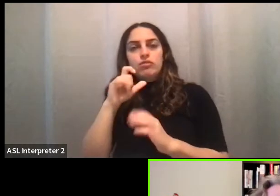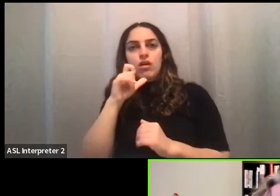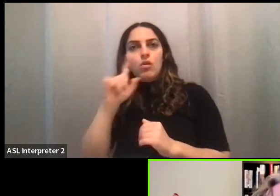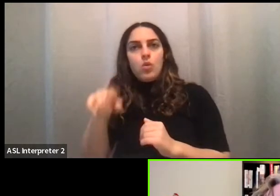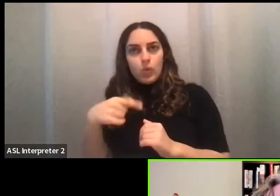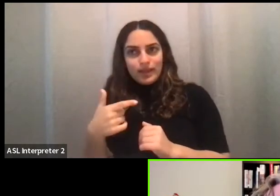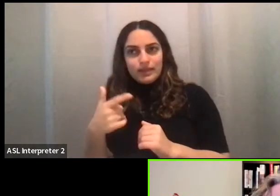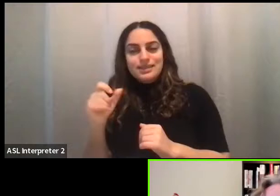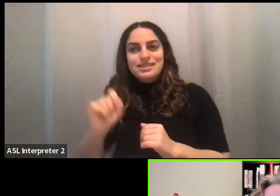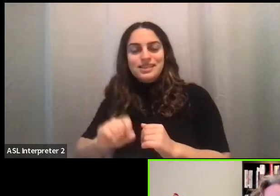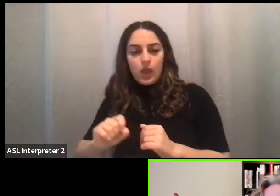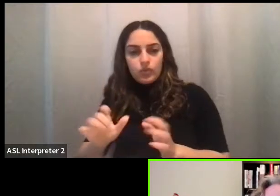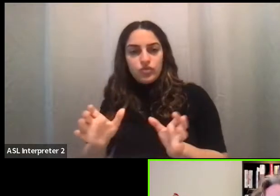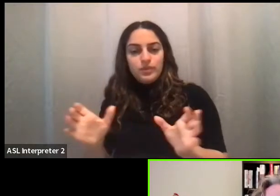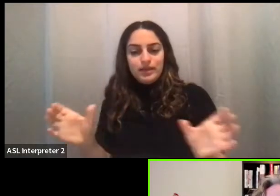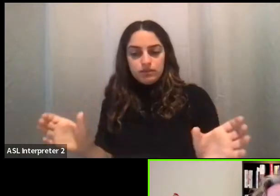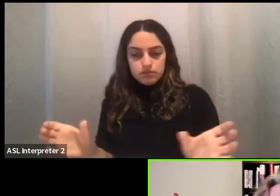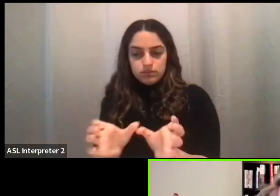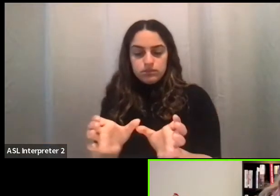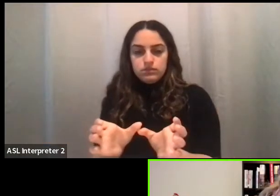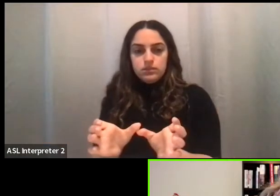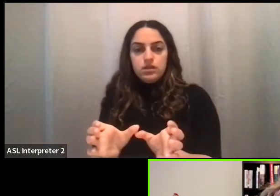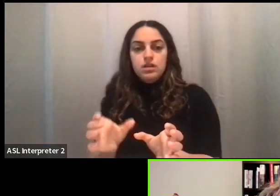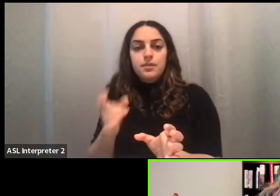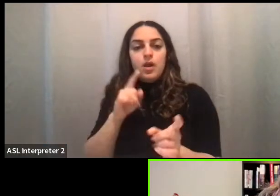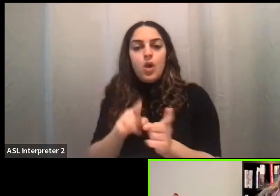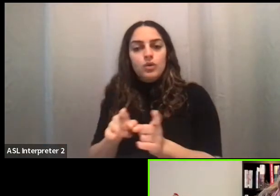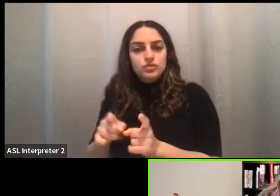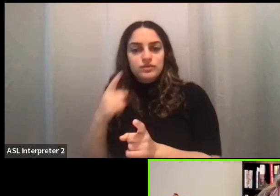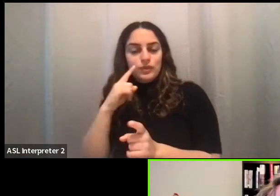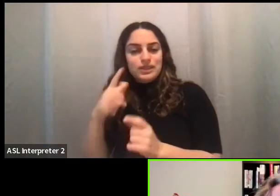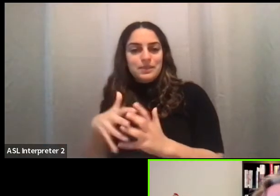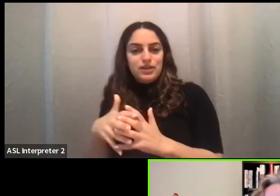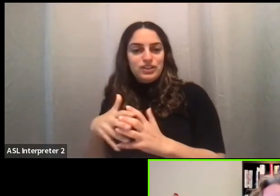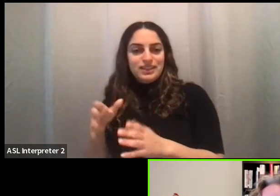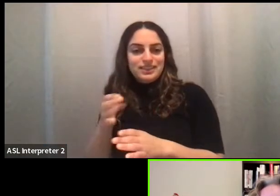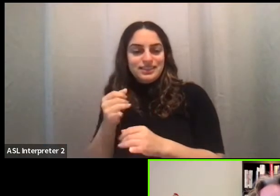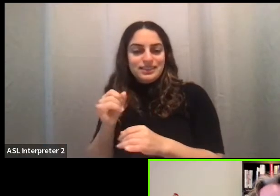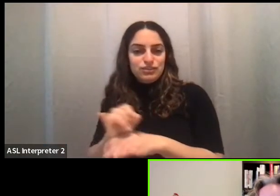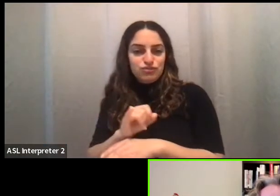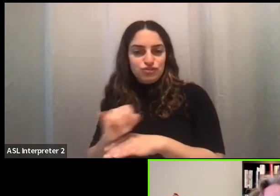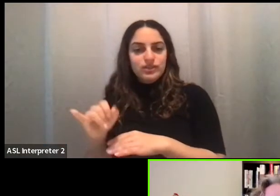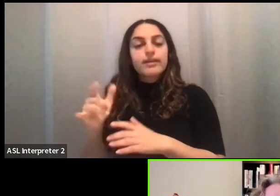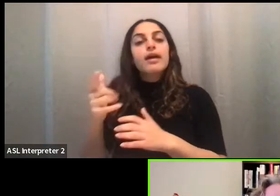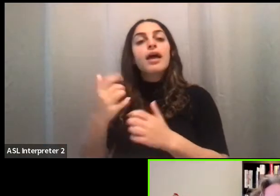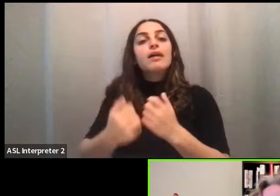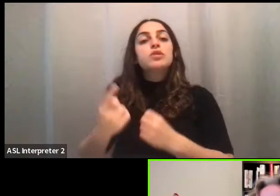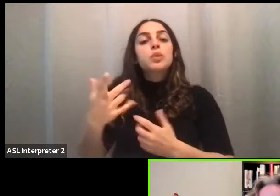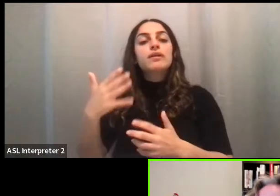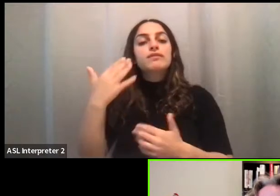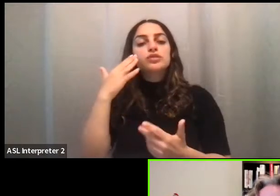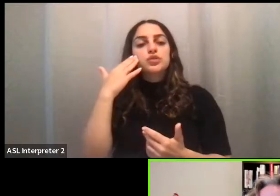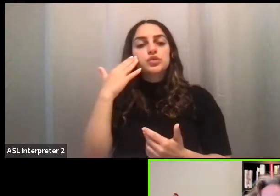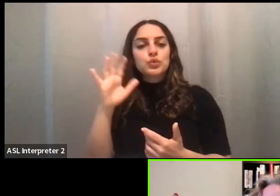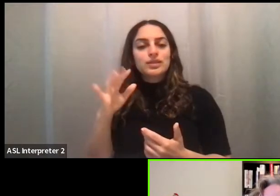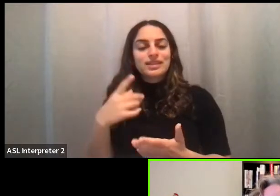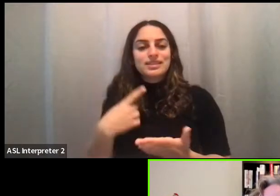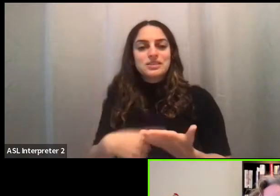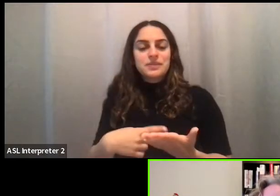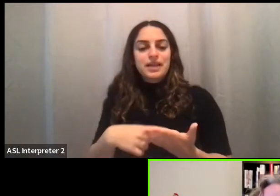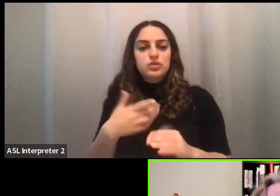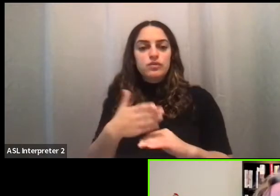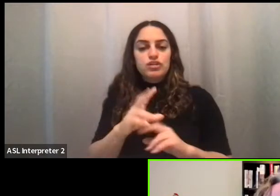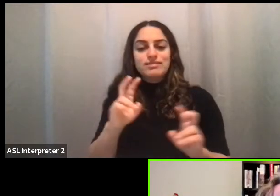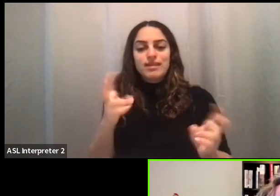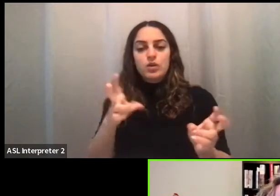south but also for a desegregation of american industry everybody knew that debates over title vii of the civil rights